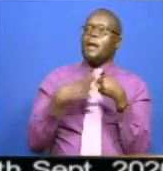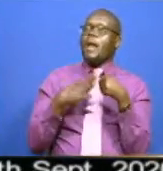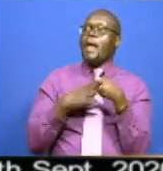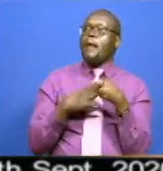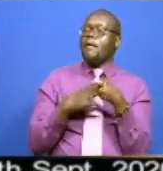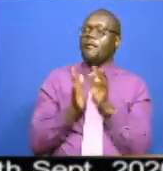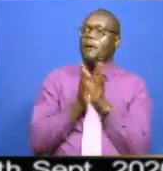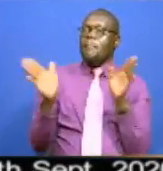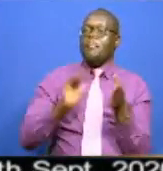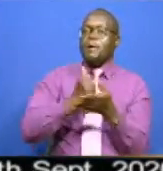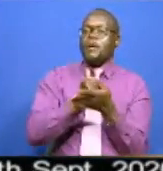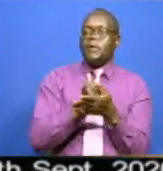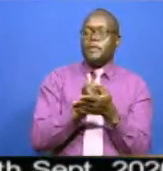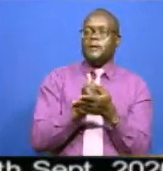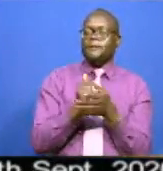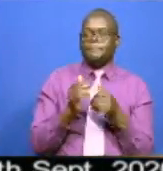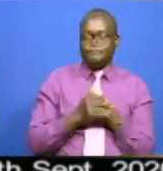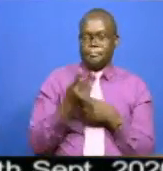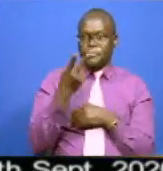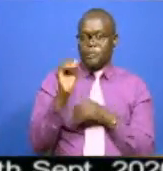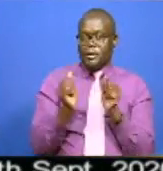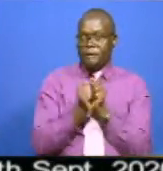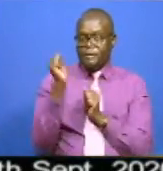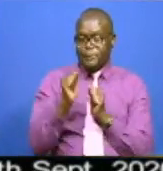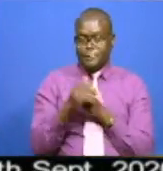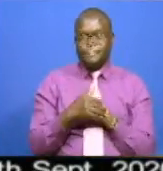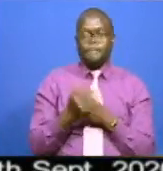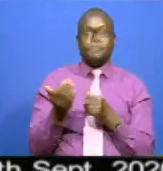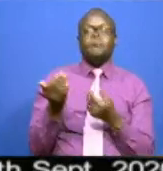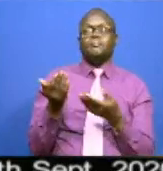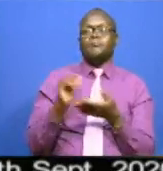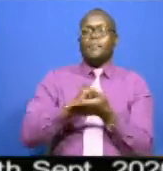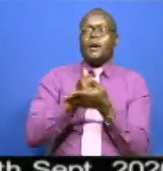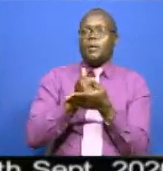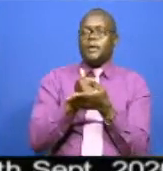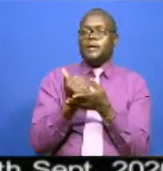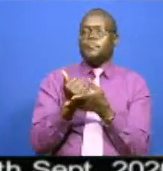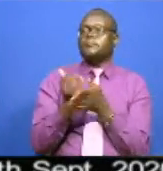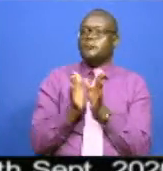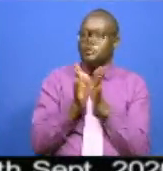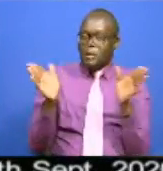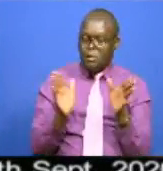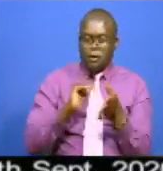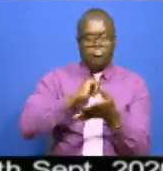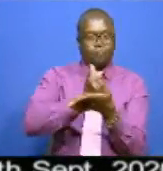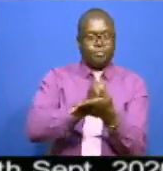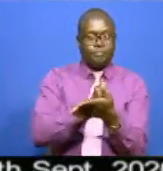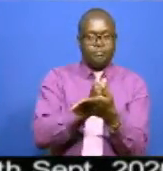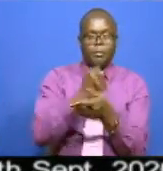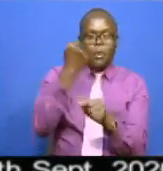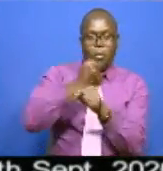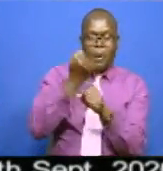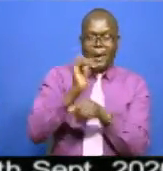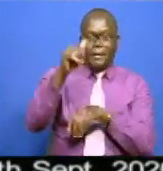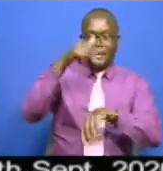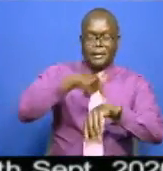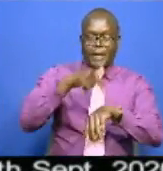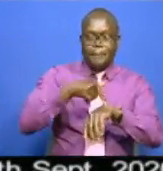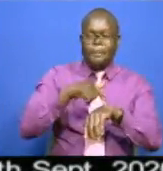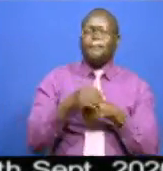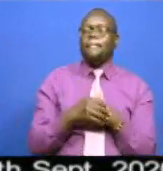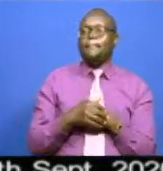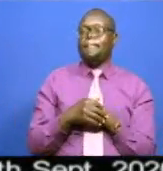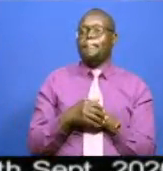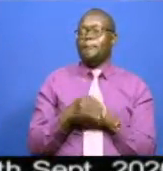Act 2015. The Auditor General's audit work at that time was